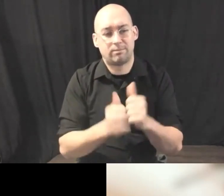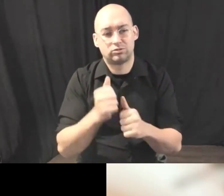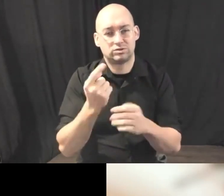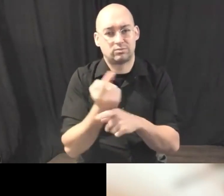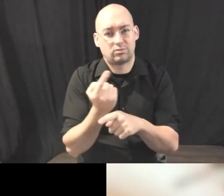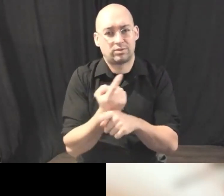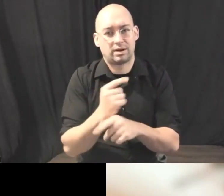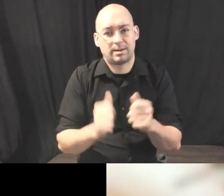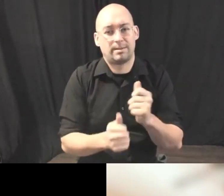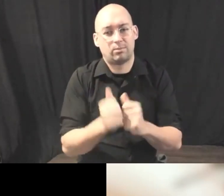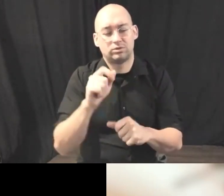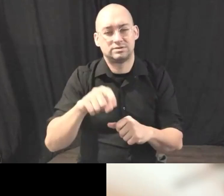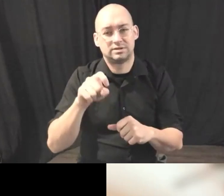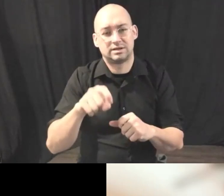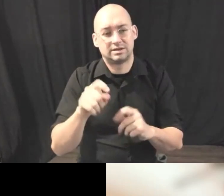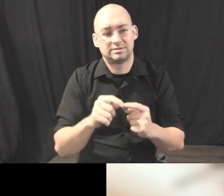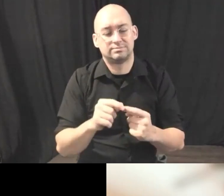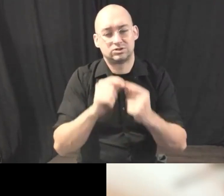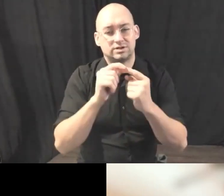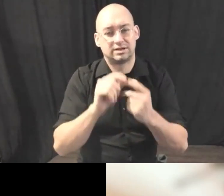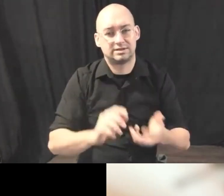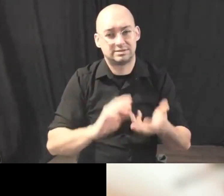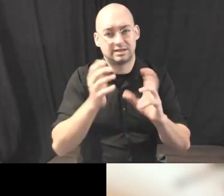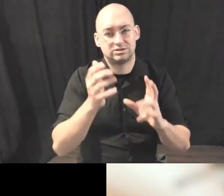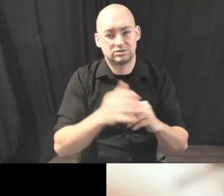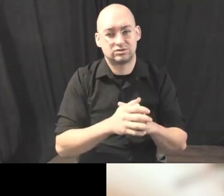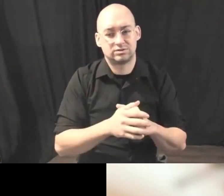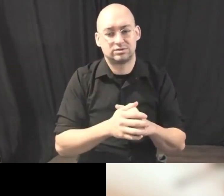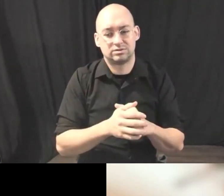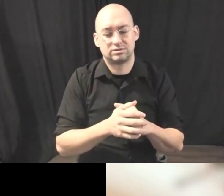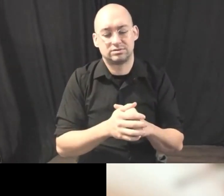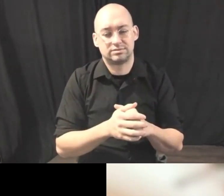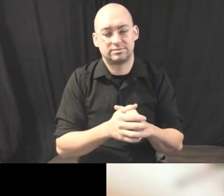needed, especially in disaster. So really just wanted to uplift those things.